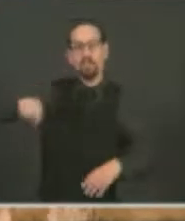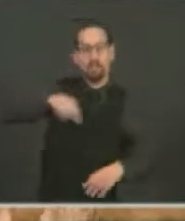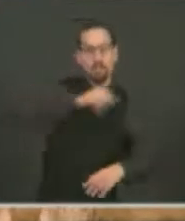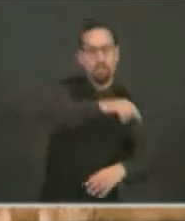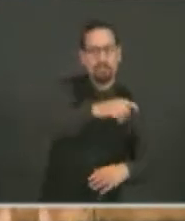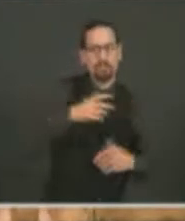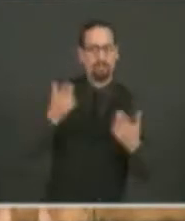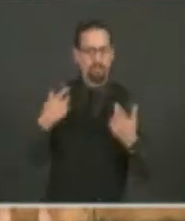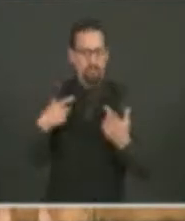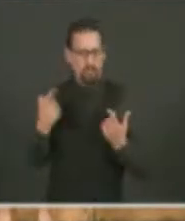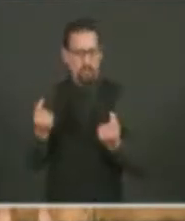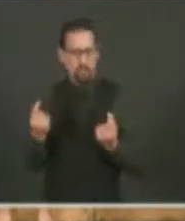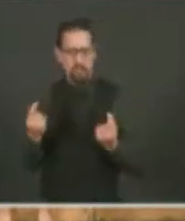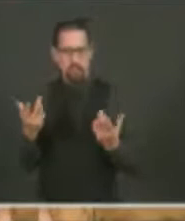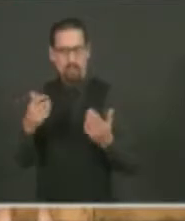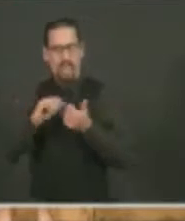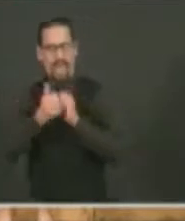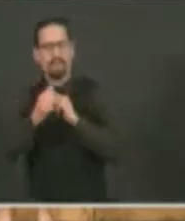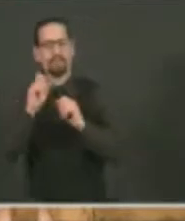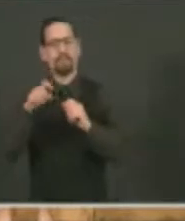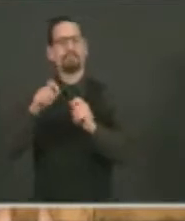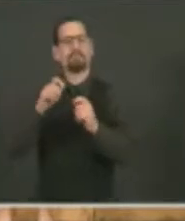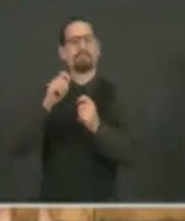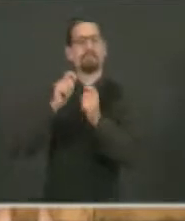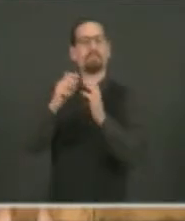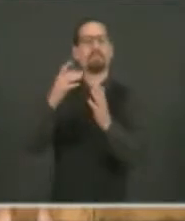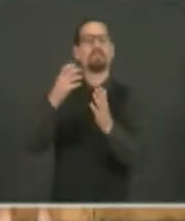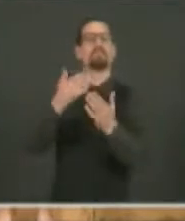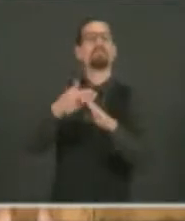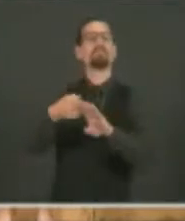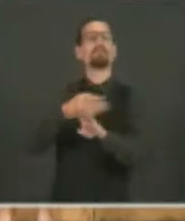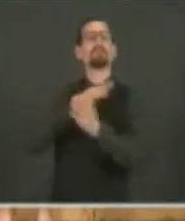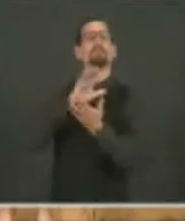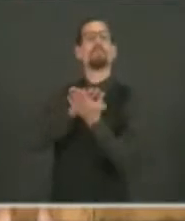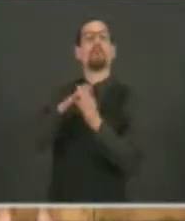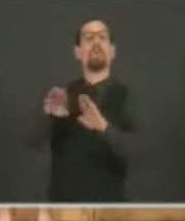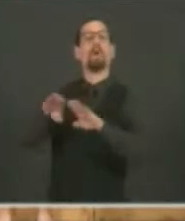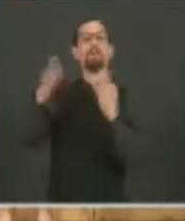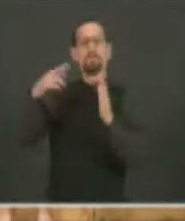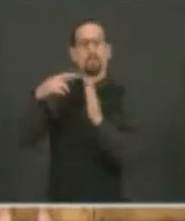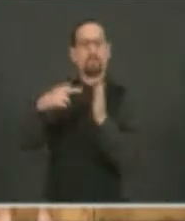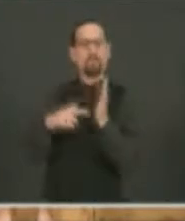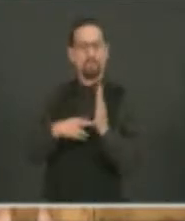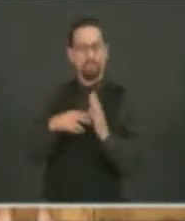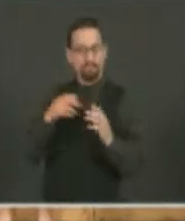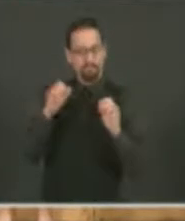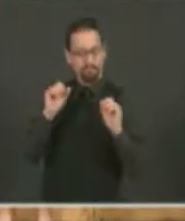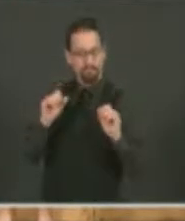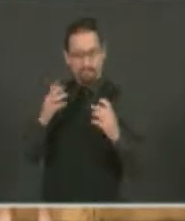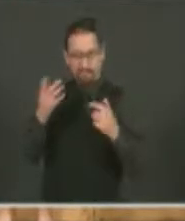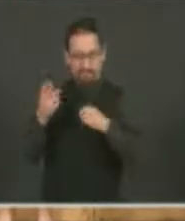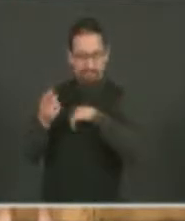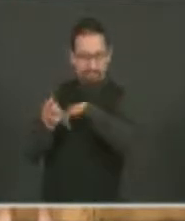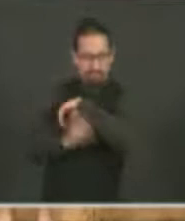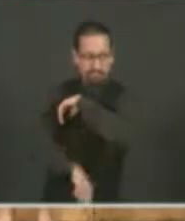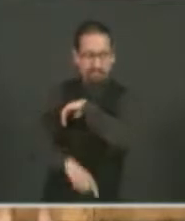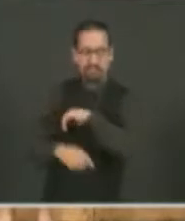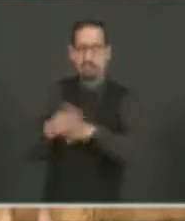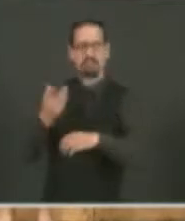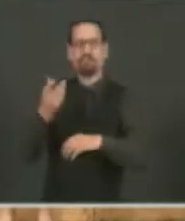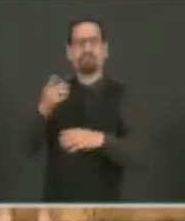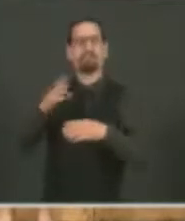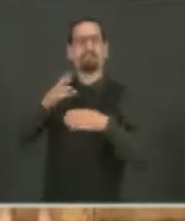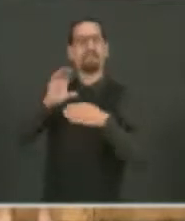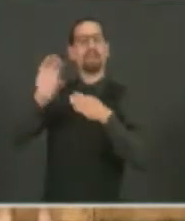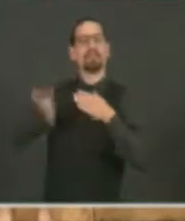act preemptively other than school suspensions or discipline when it comes to these kids? Yeah, so it's a great question.